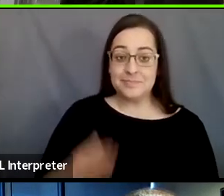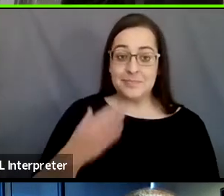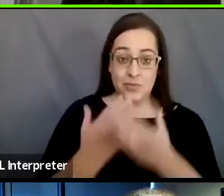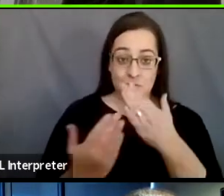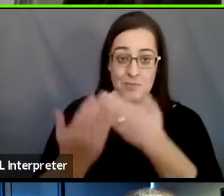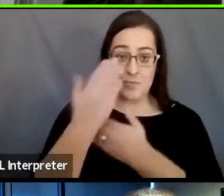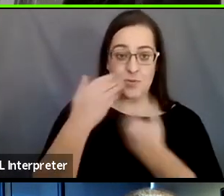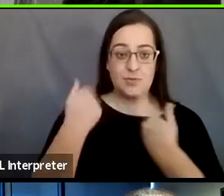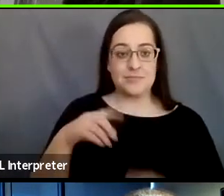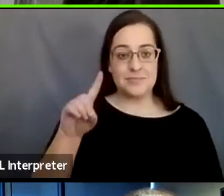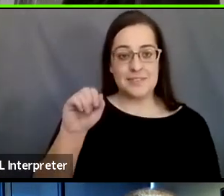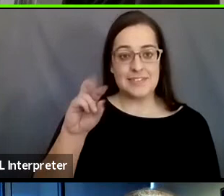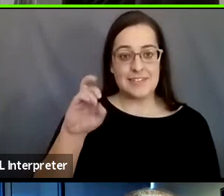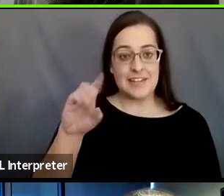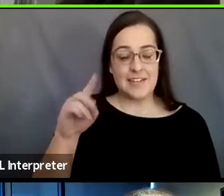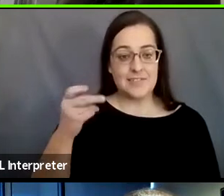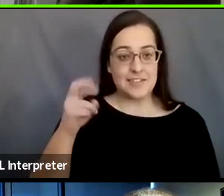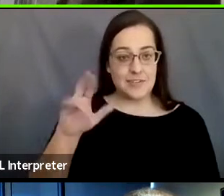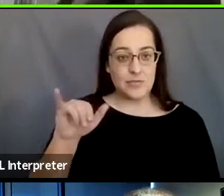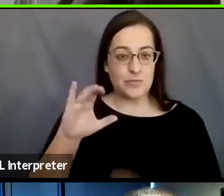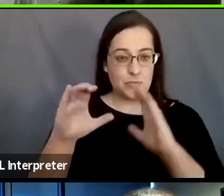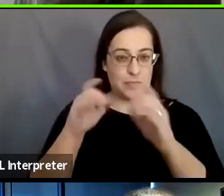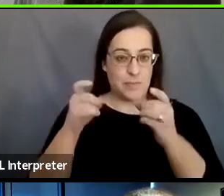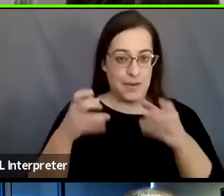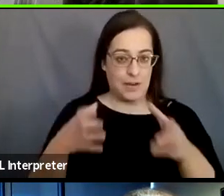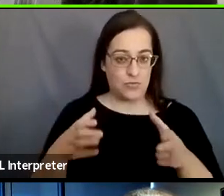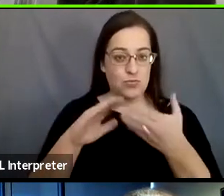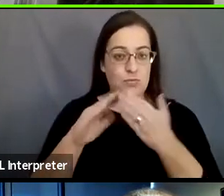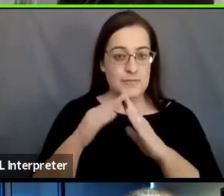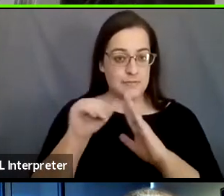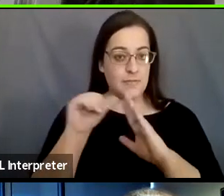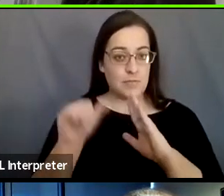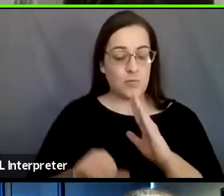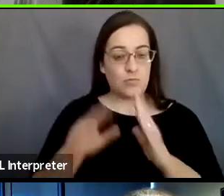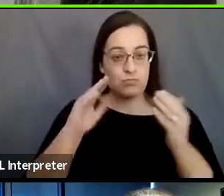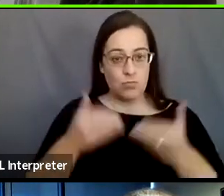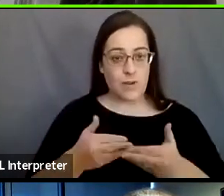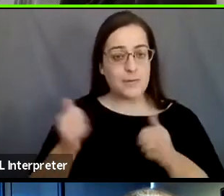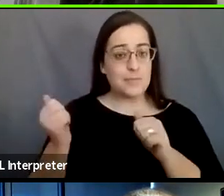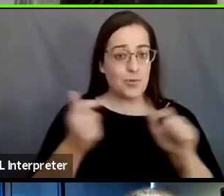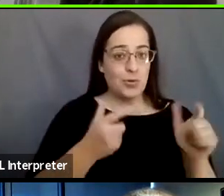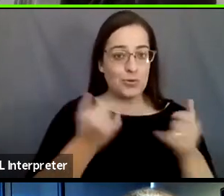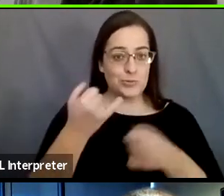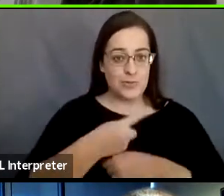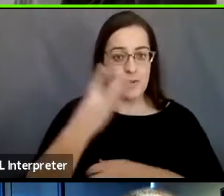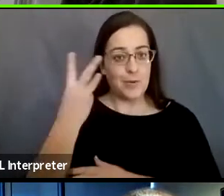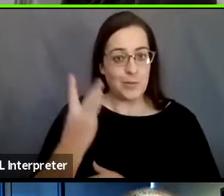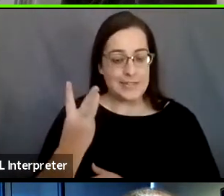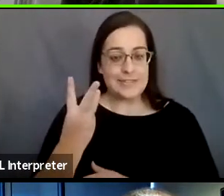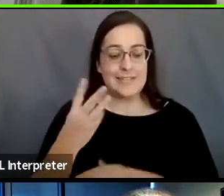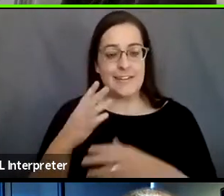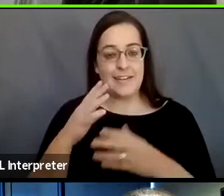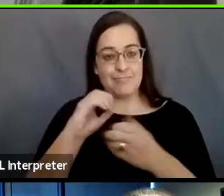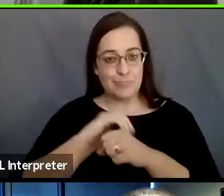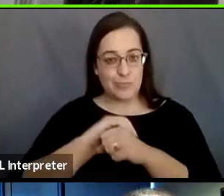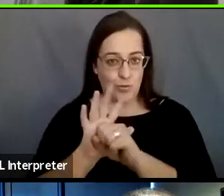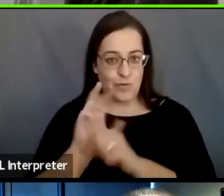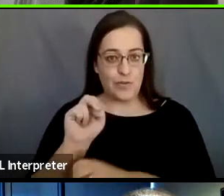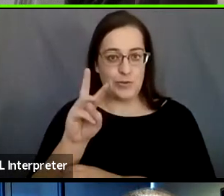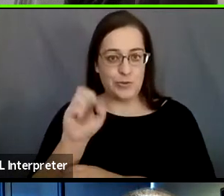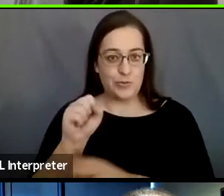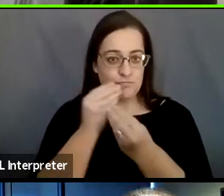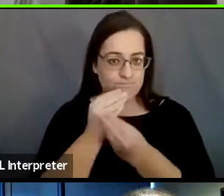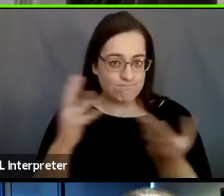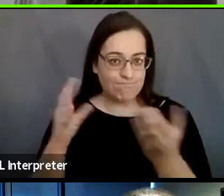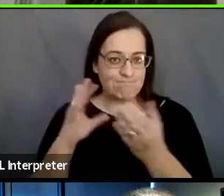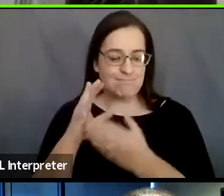Good morning. This is David Henry. I'm the Communications Manager for the City of Amarillo. I want to welcome everyone to today's Wednesday COVID-19 news conference for the